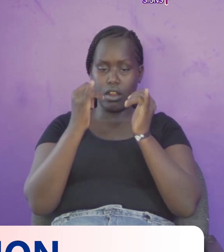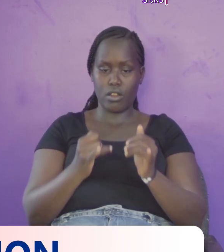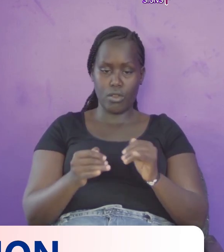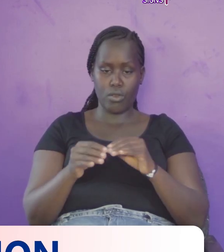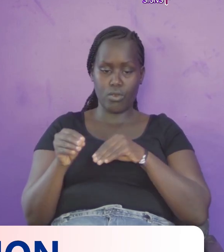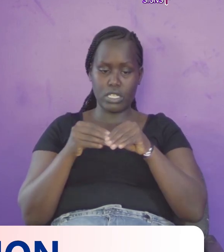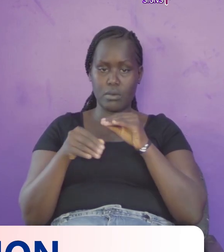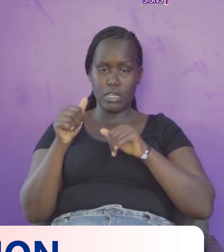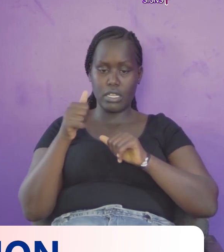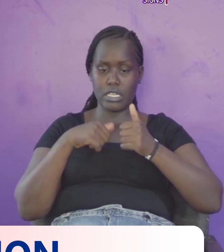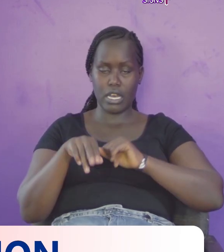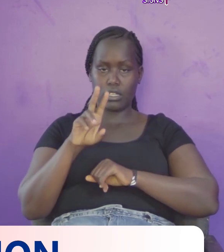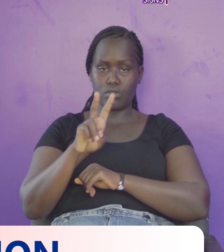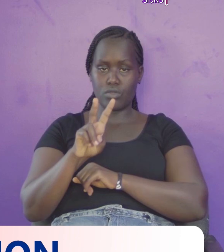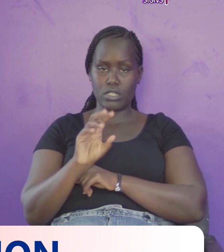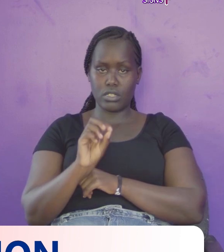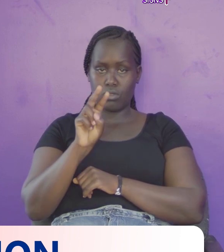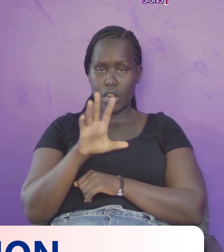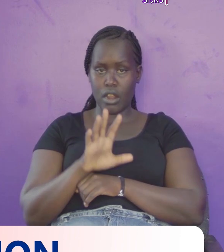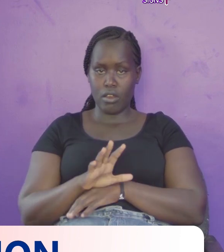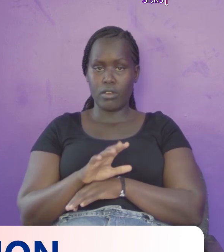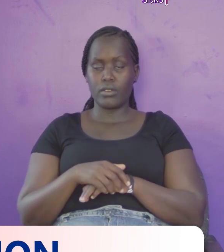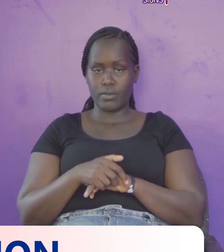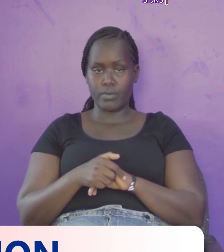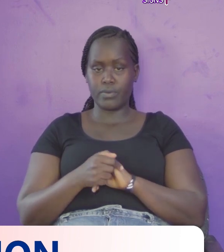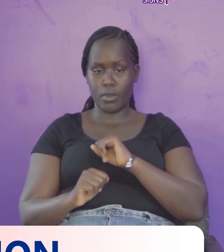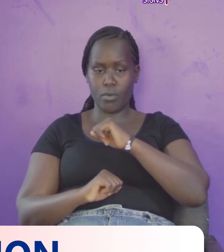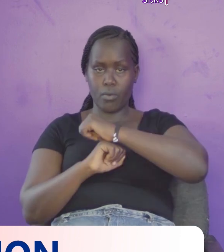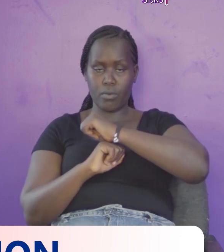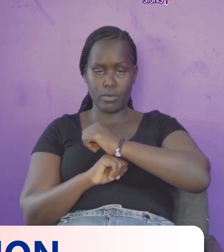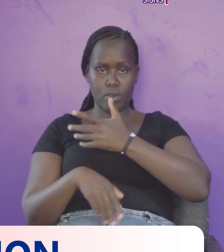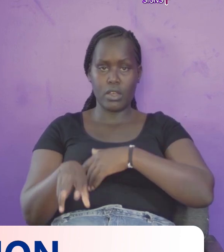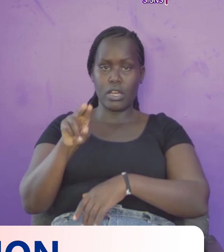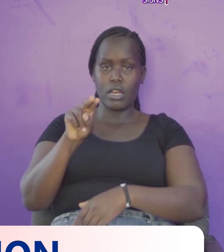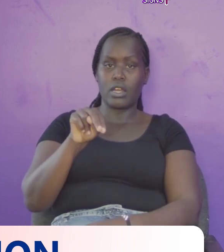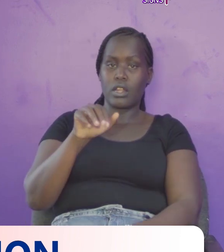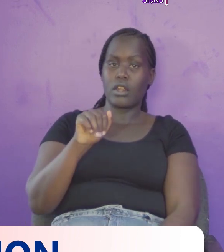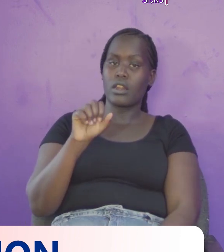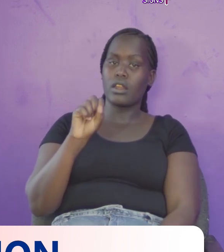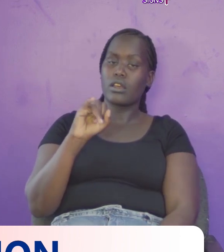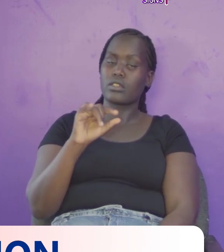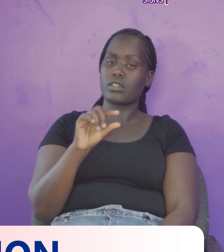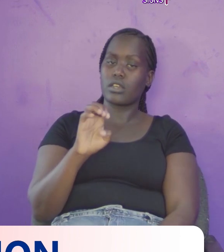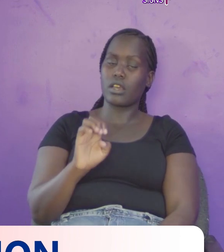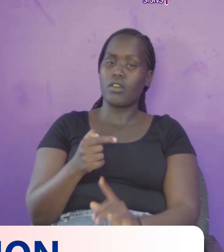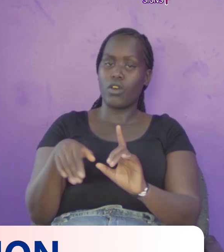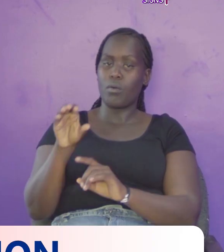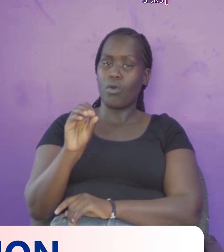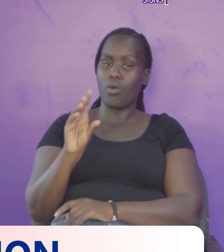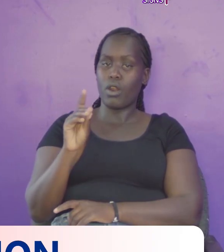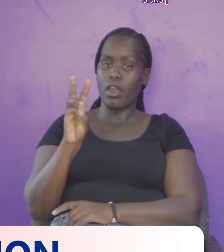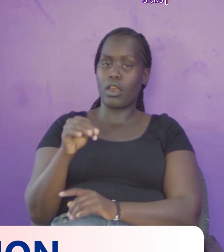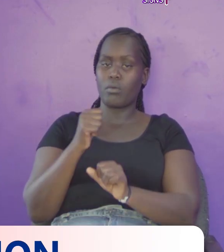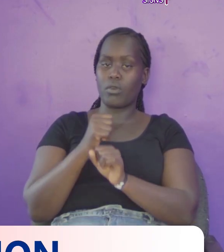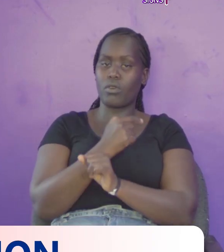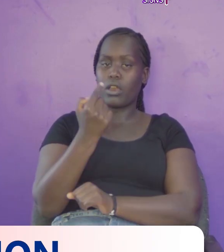Act 2025. Yes. Sponsored by Crystal Asige from ODM. But I'm told she did not do it alone.